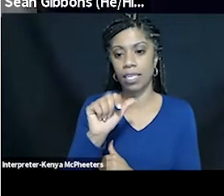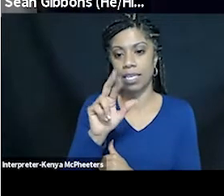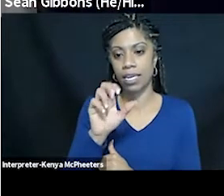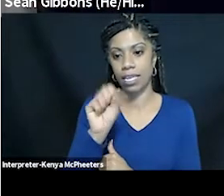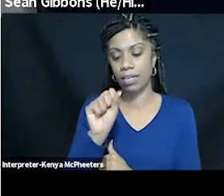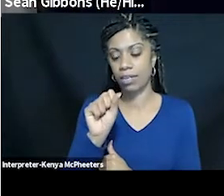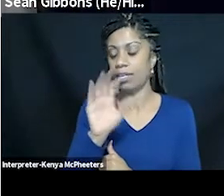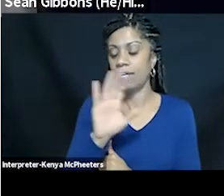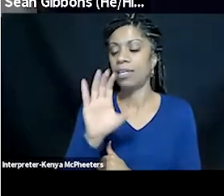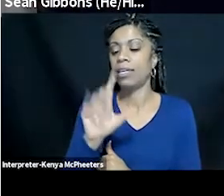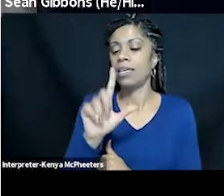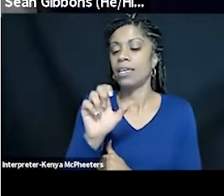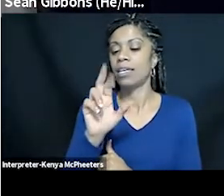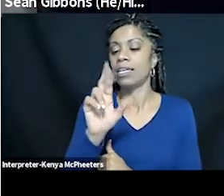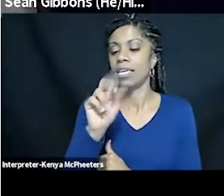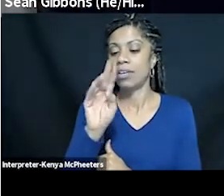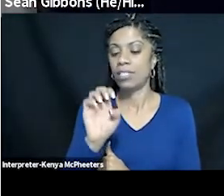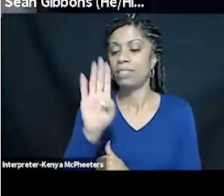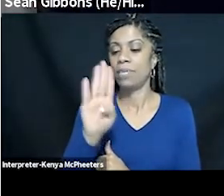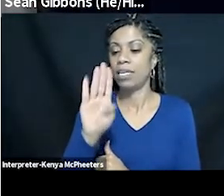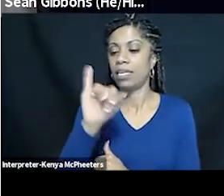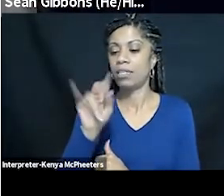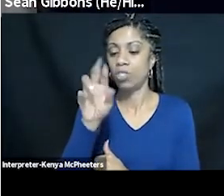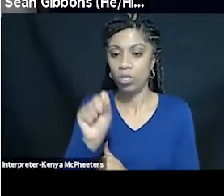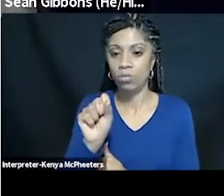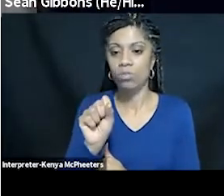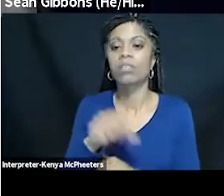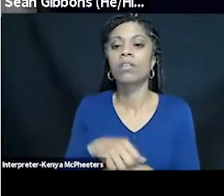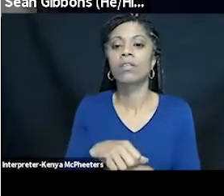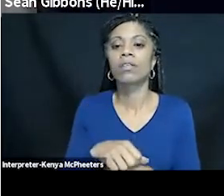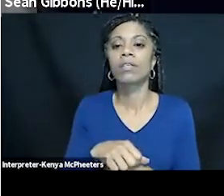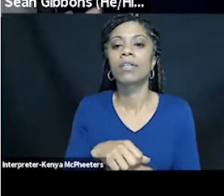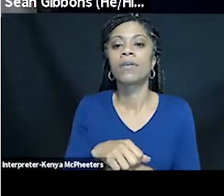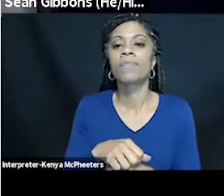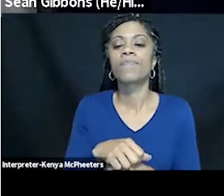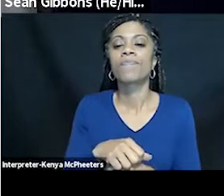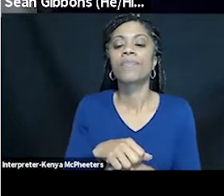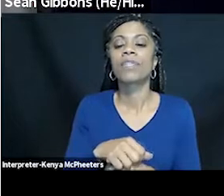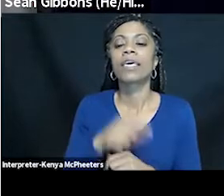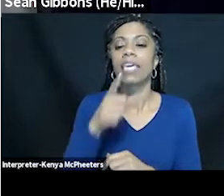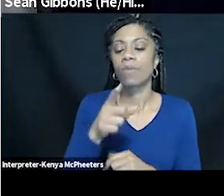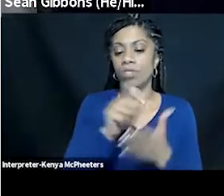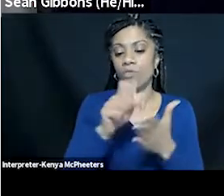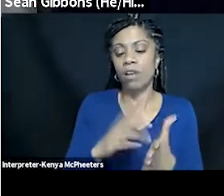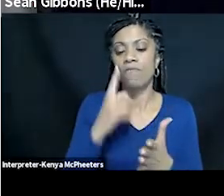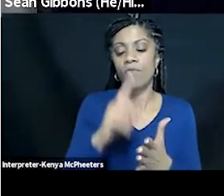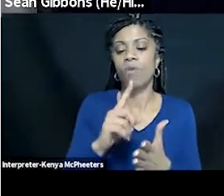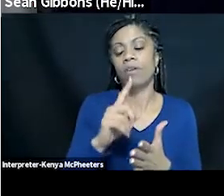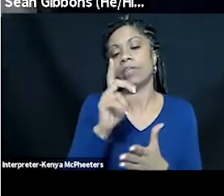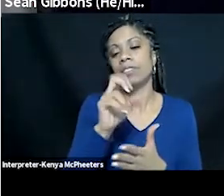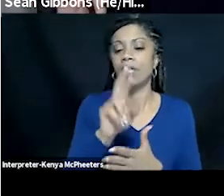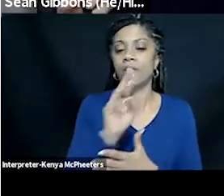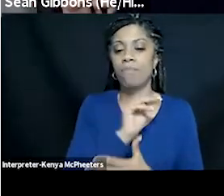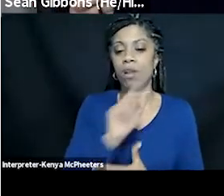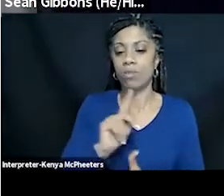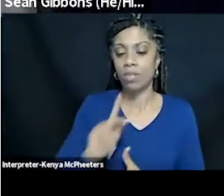named after Dr. Jones, who was the speechwriter for Dr. Martin Luther King, who was also the attorney for a number of notable folks, and